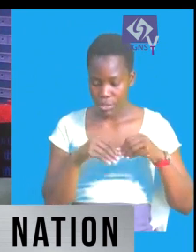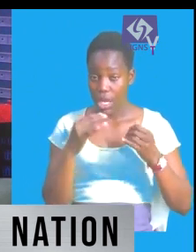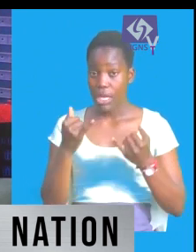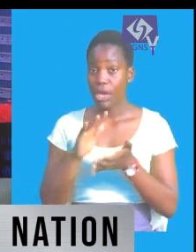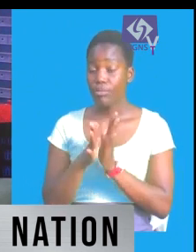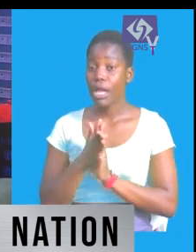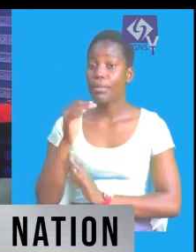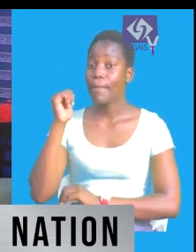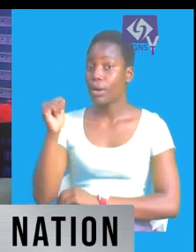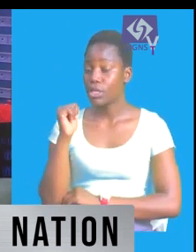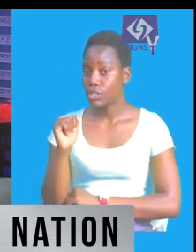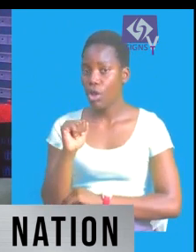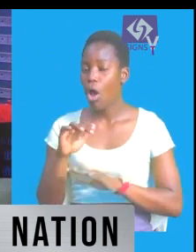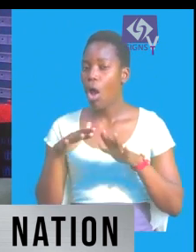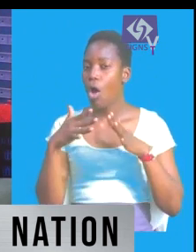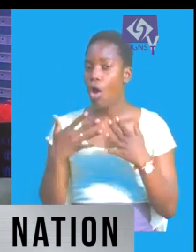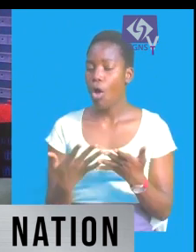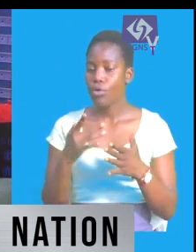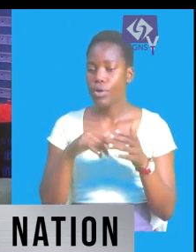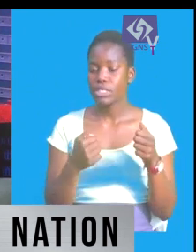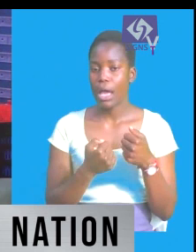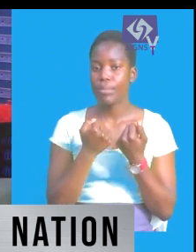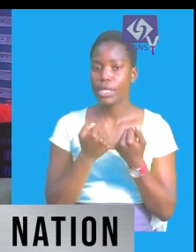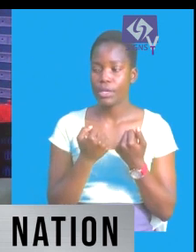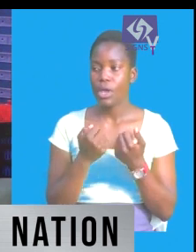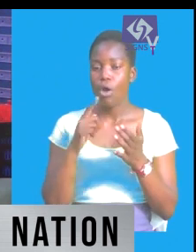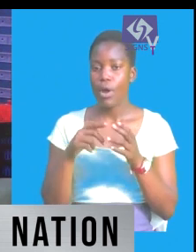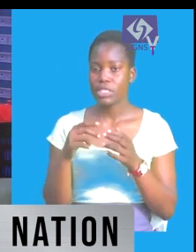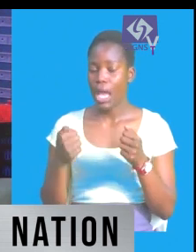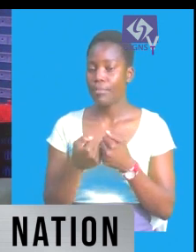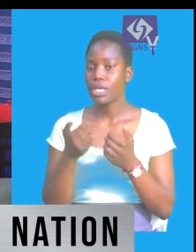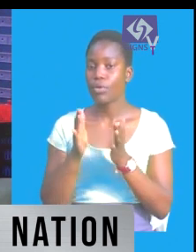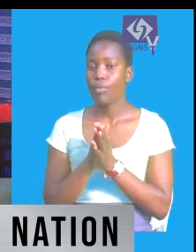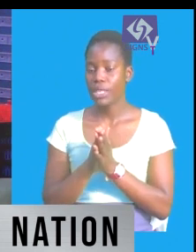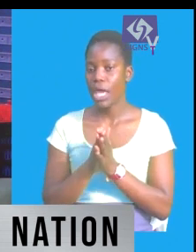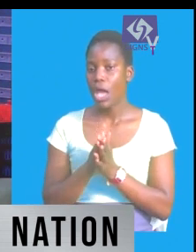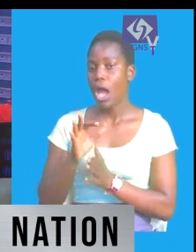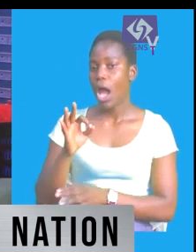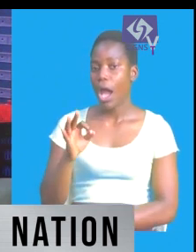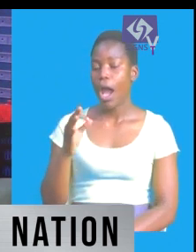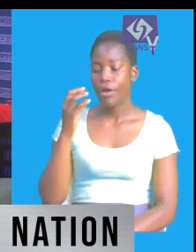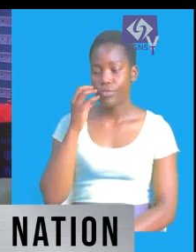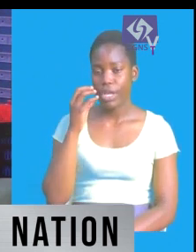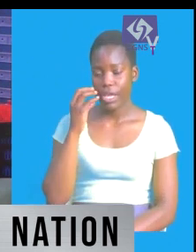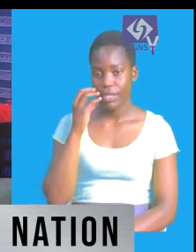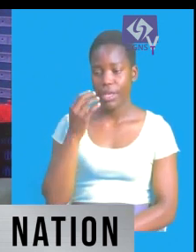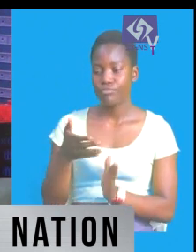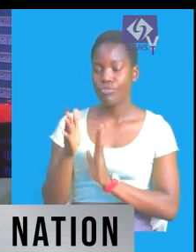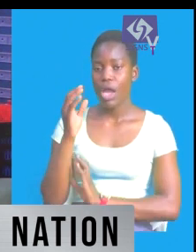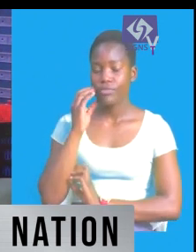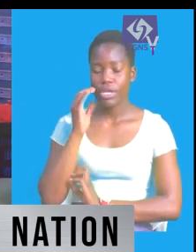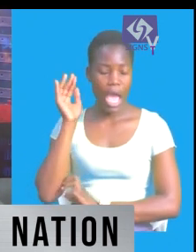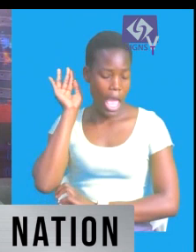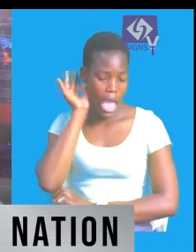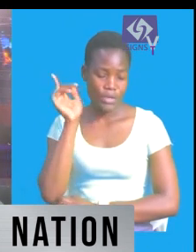becoming political? Have you seen what is happening with Fred Matiang'i? Yeah, I